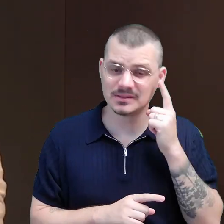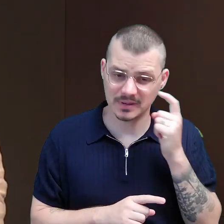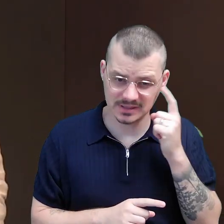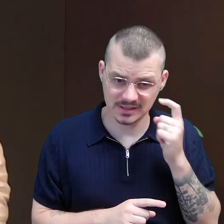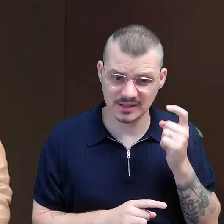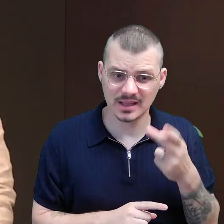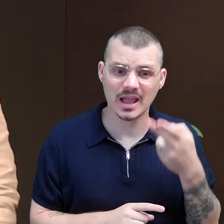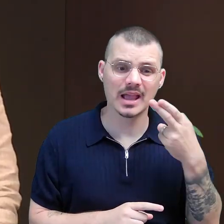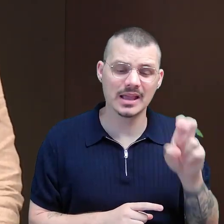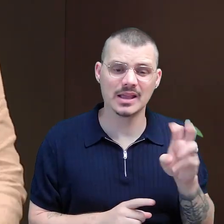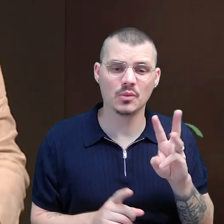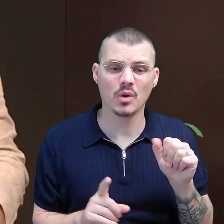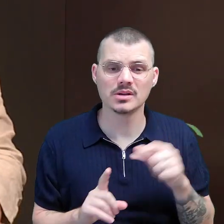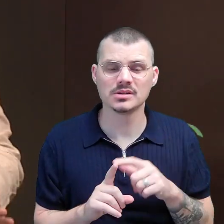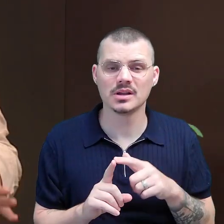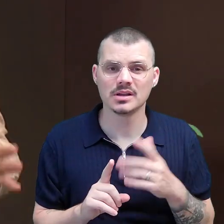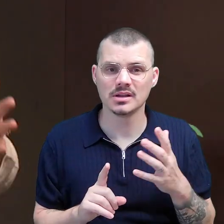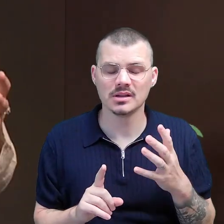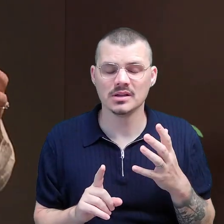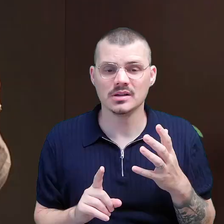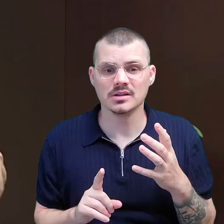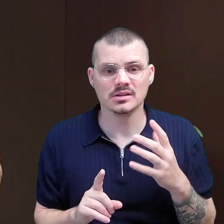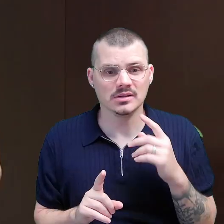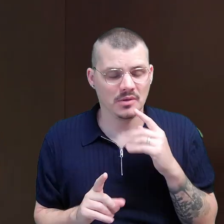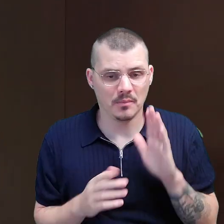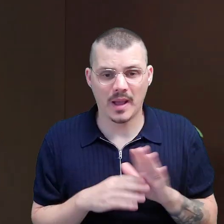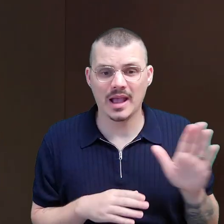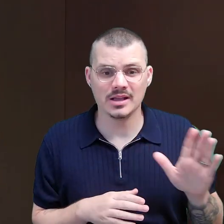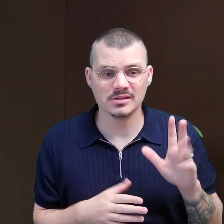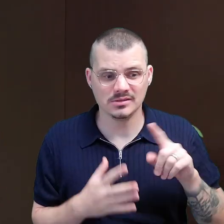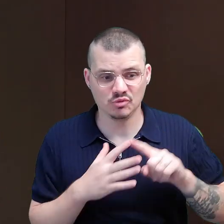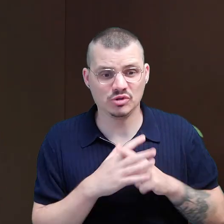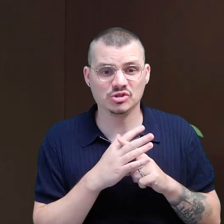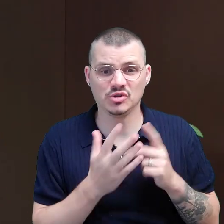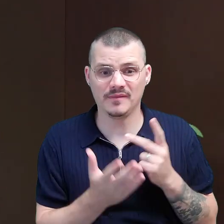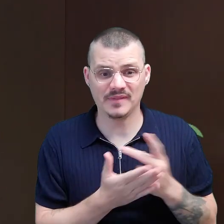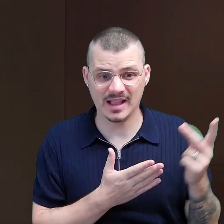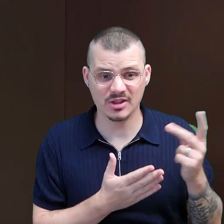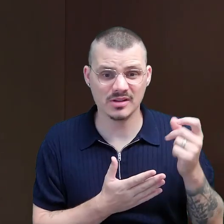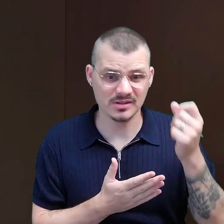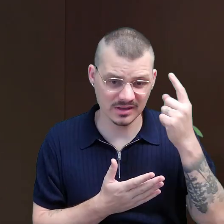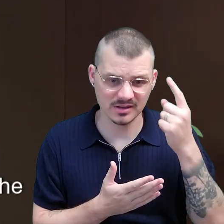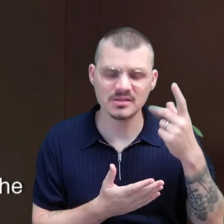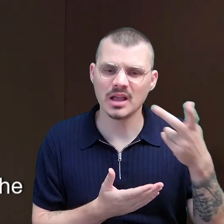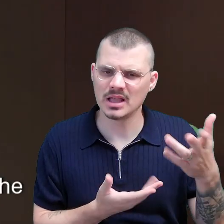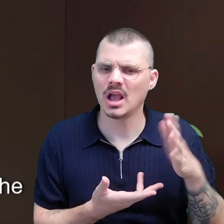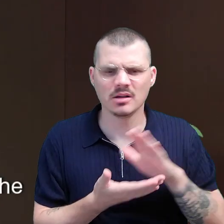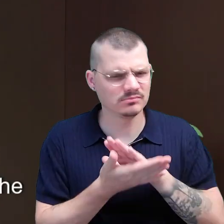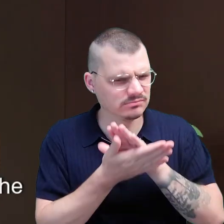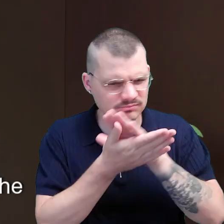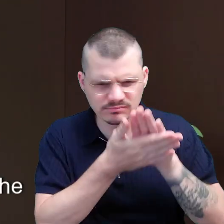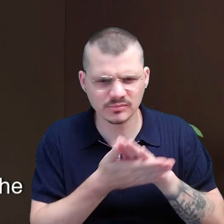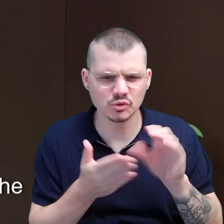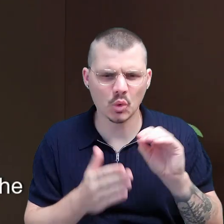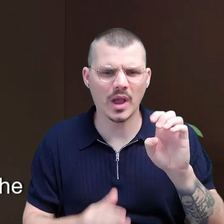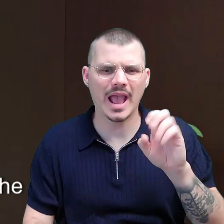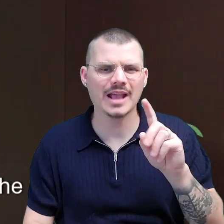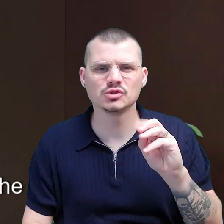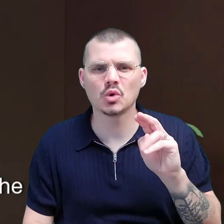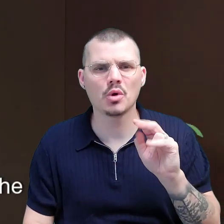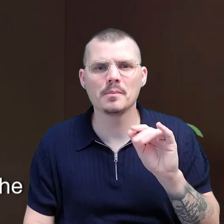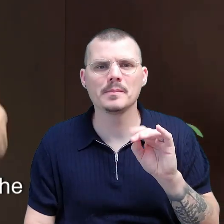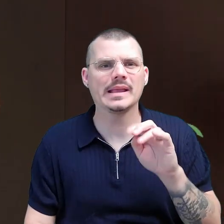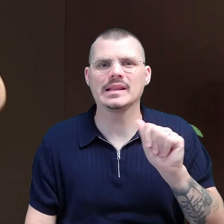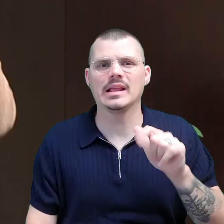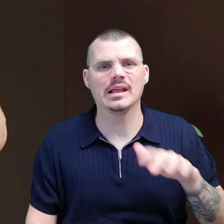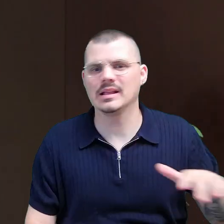as I suspected, he was so mortified by his original failure. There was not an endometrioma